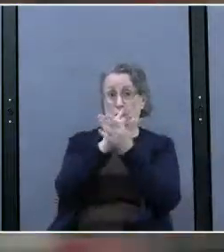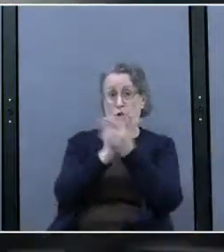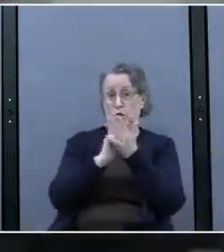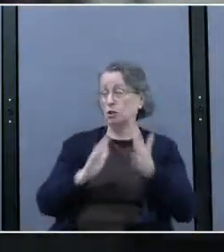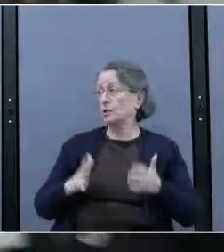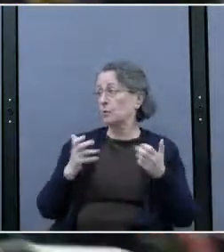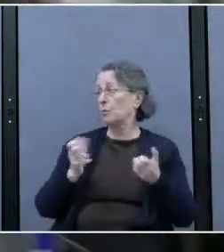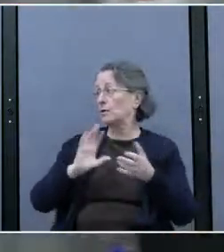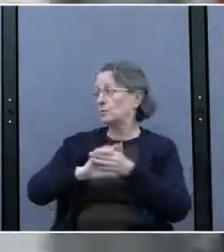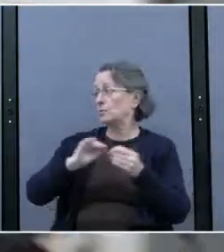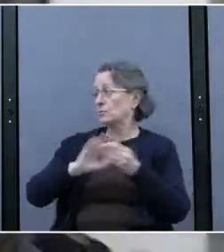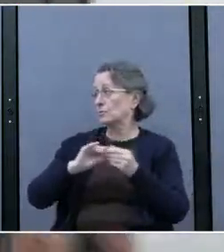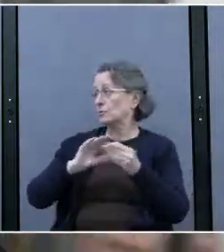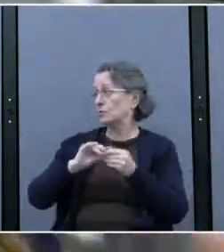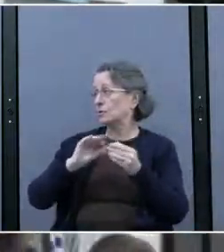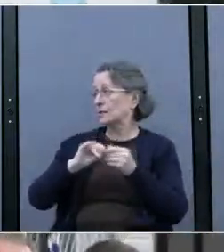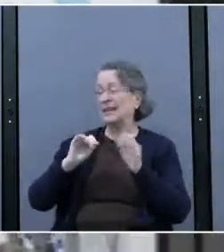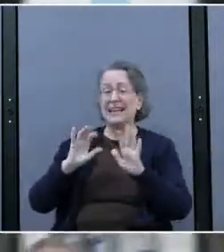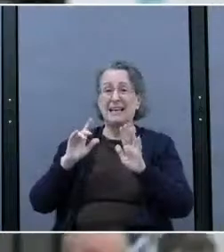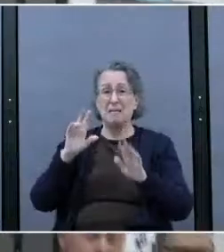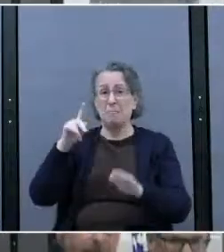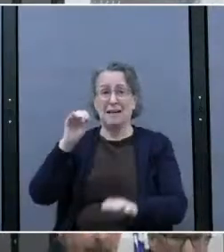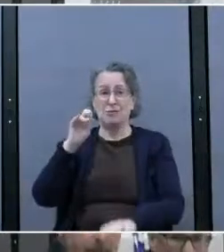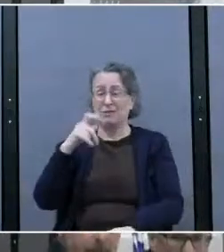I please just say one thing?